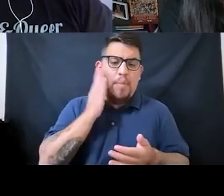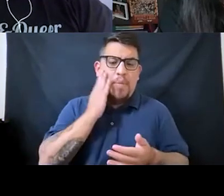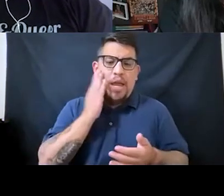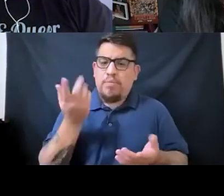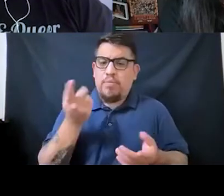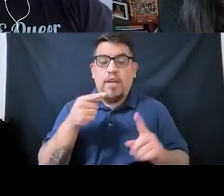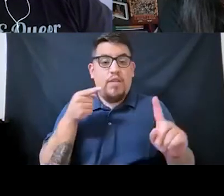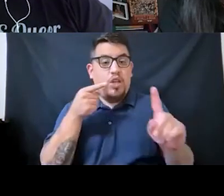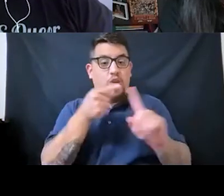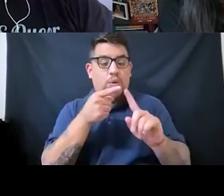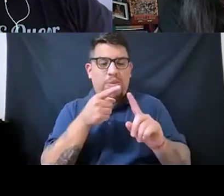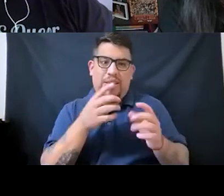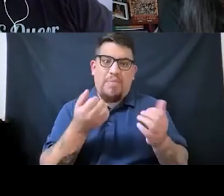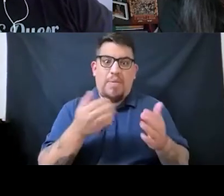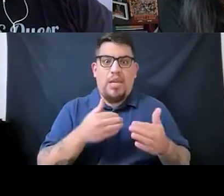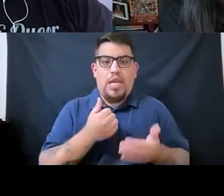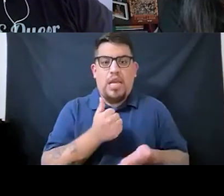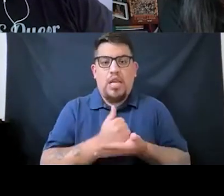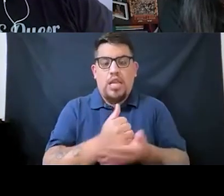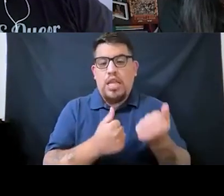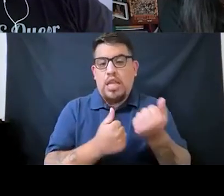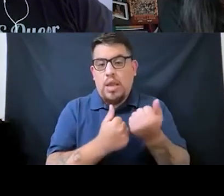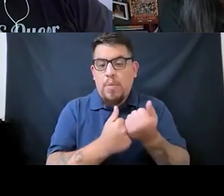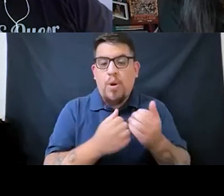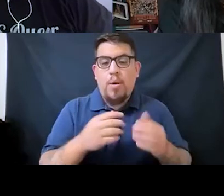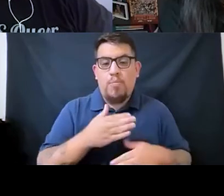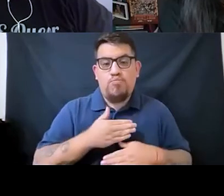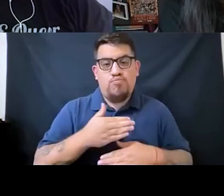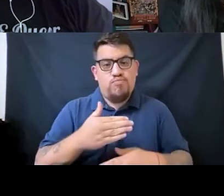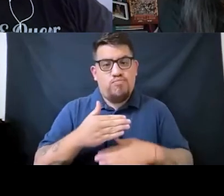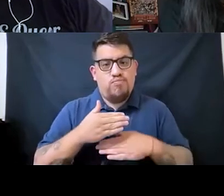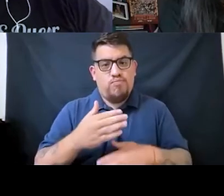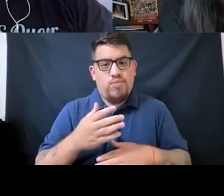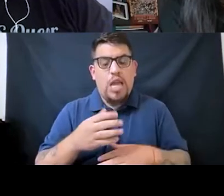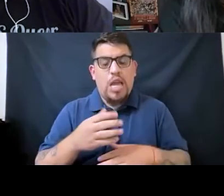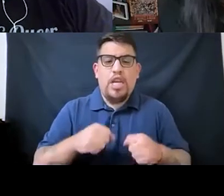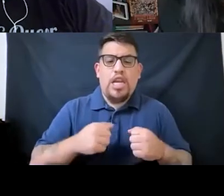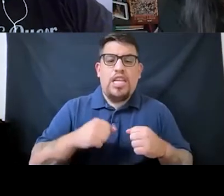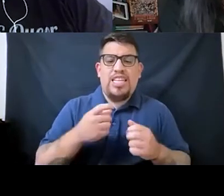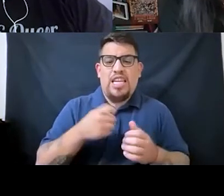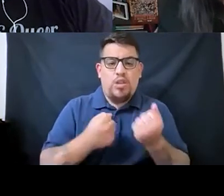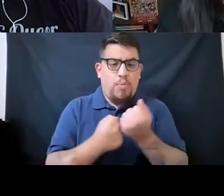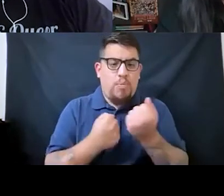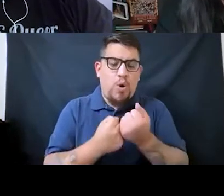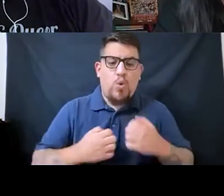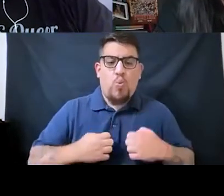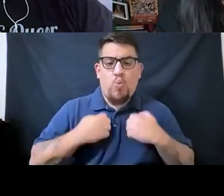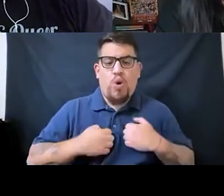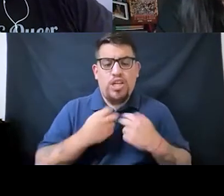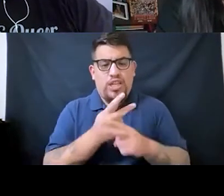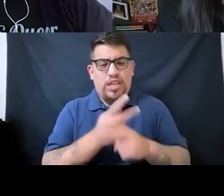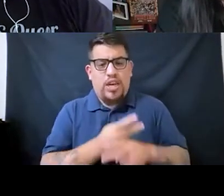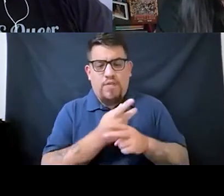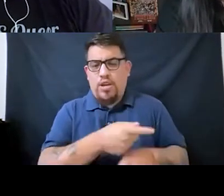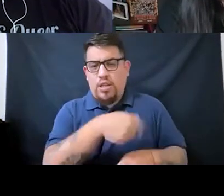may need help breathing. They may need someone to help wash and care for them. The only way they could leave